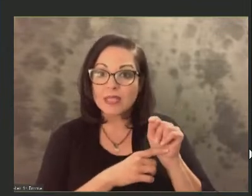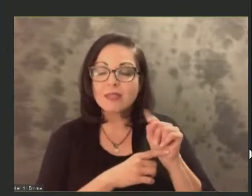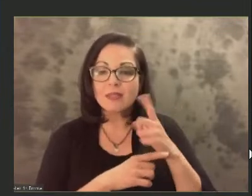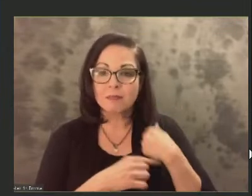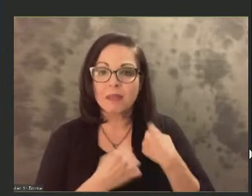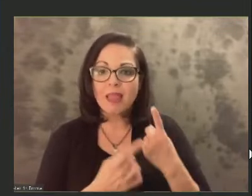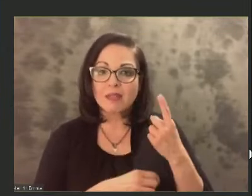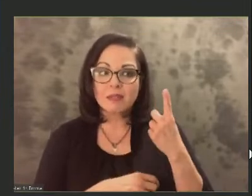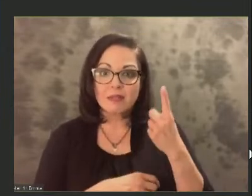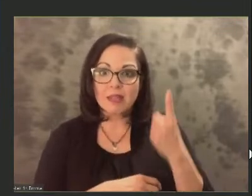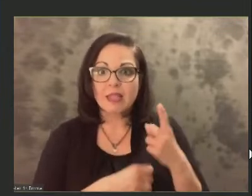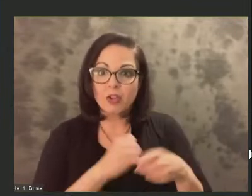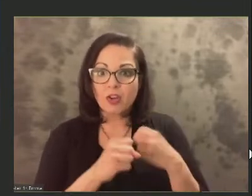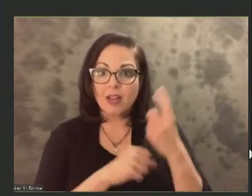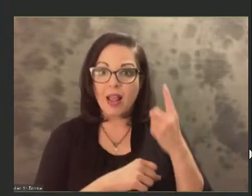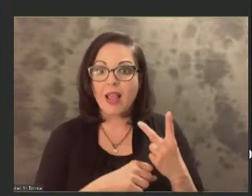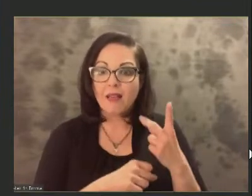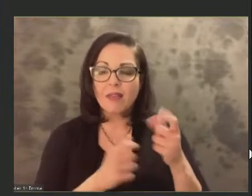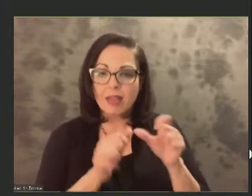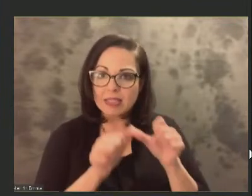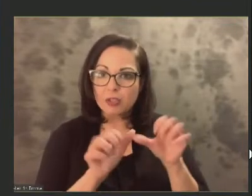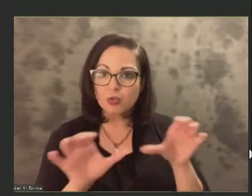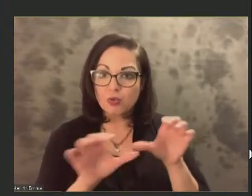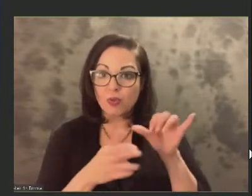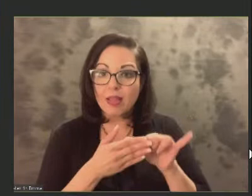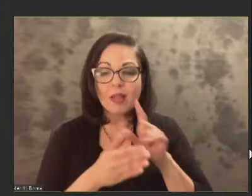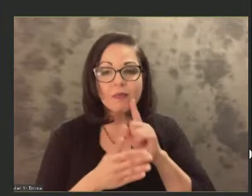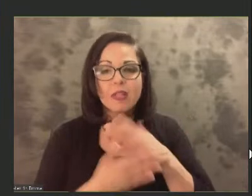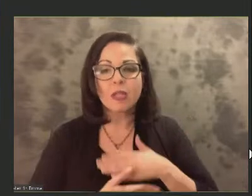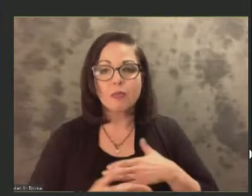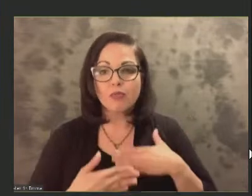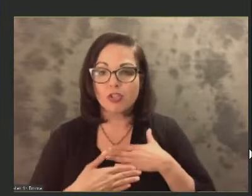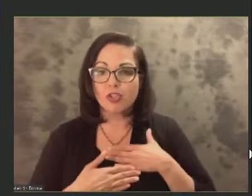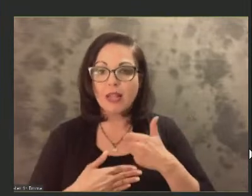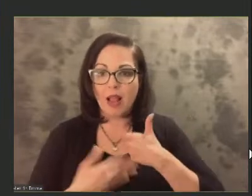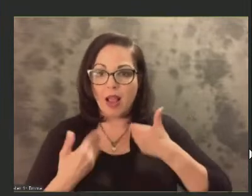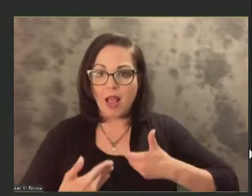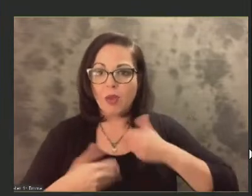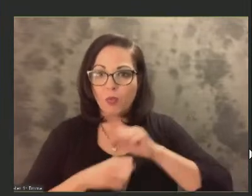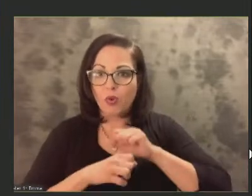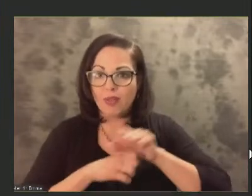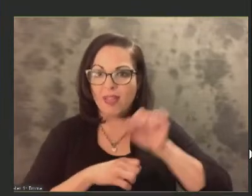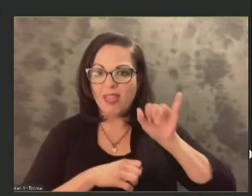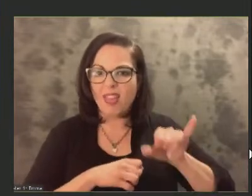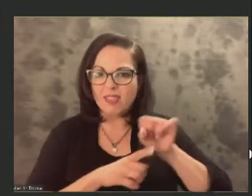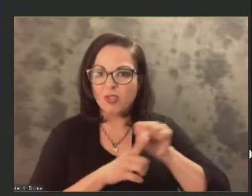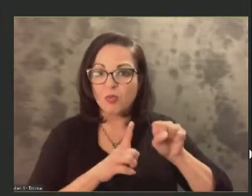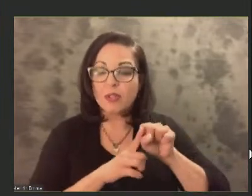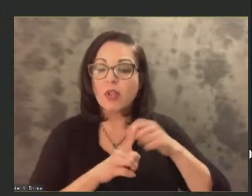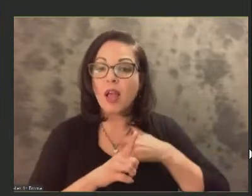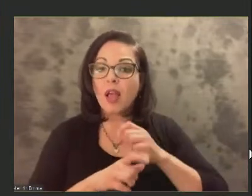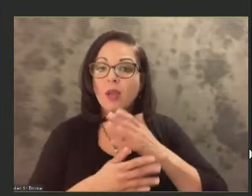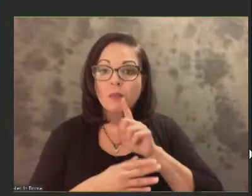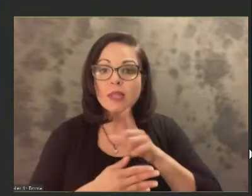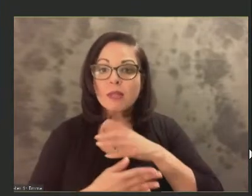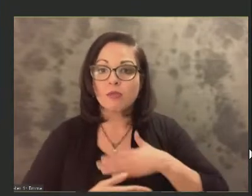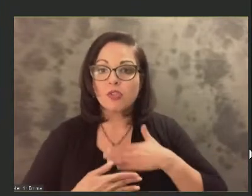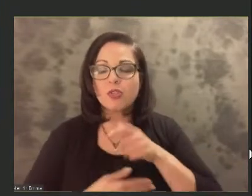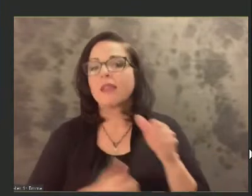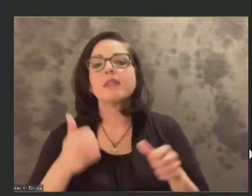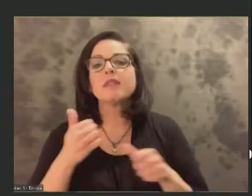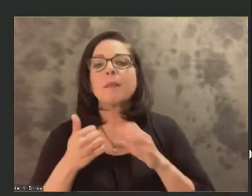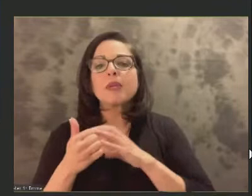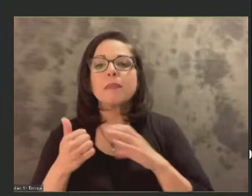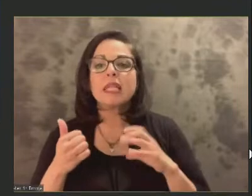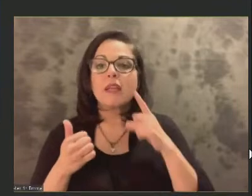to do, I appreciate how this subcommittee has made recommendations